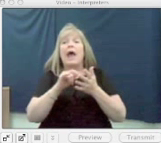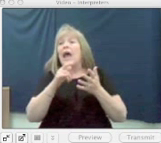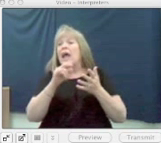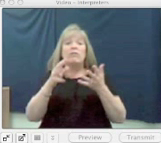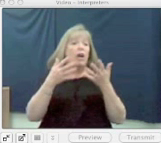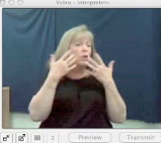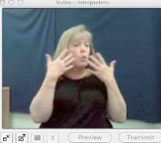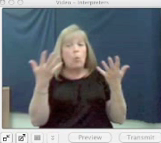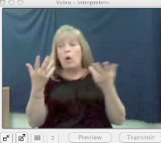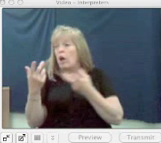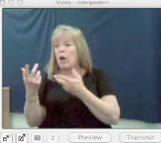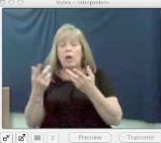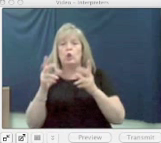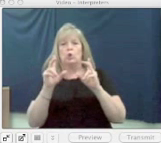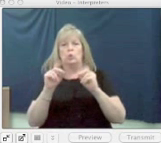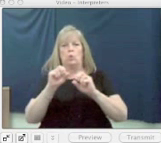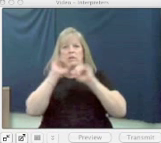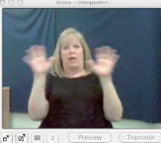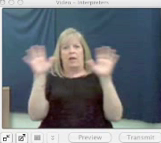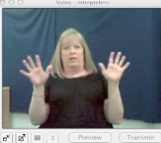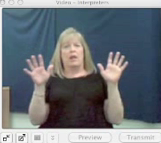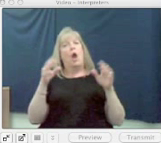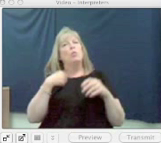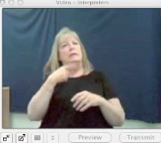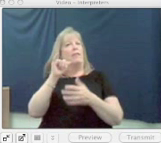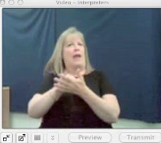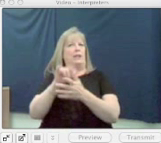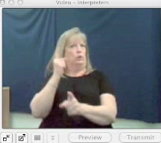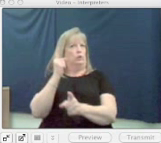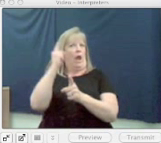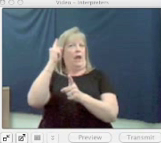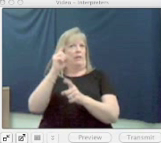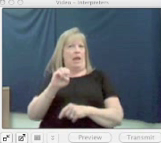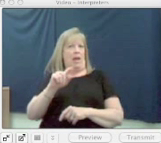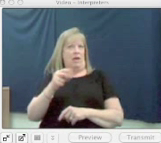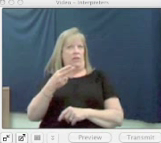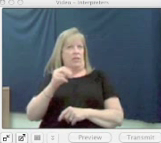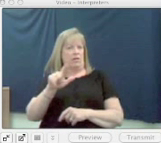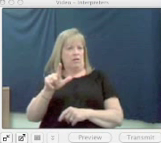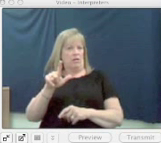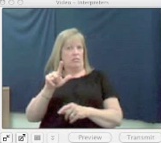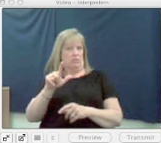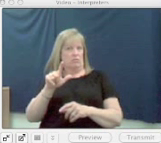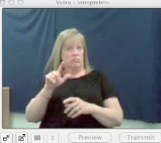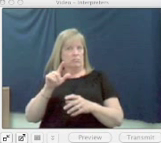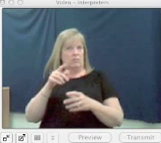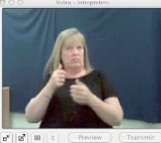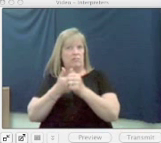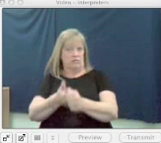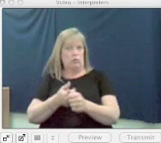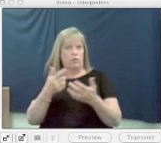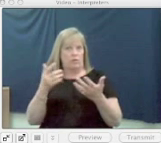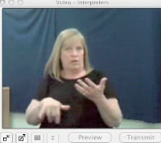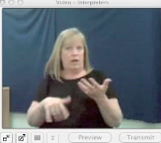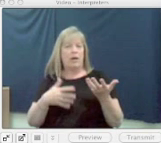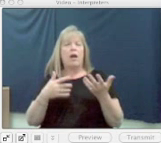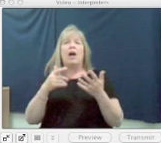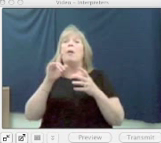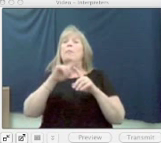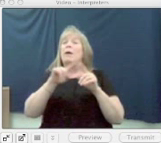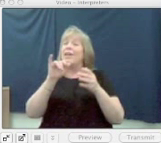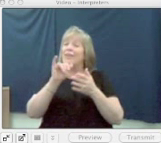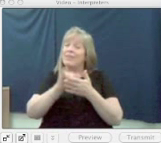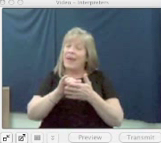do nothing, and we suggest that's the most ethical stance. I would suggest that that leads us to